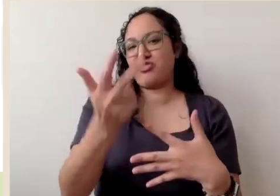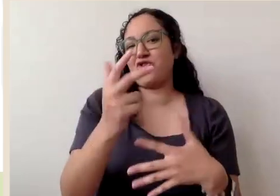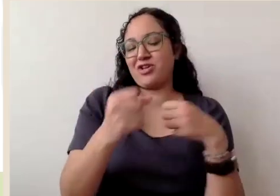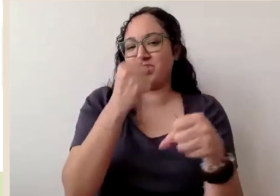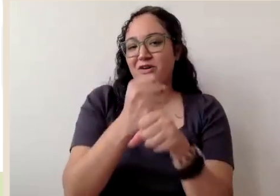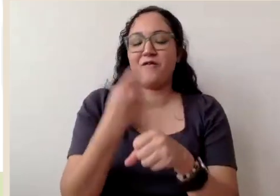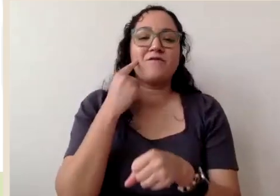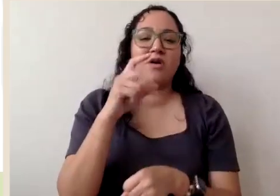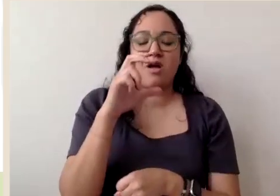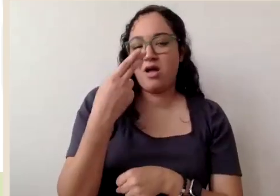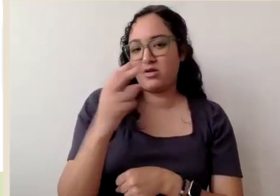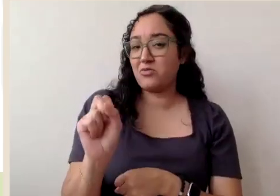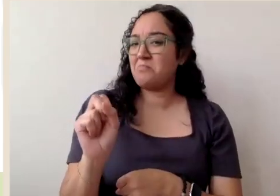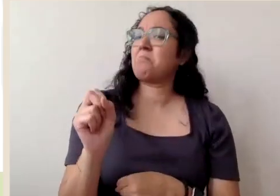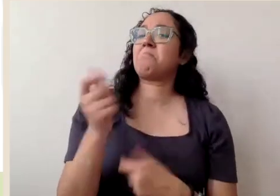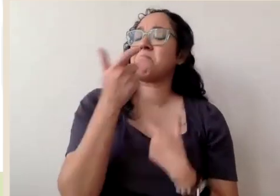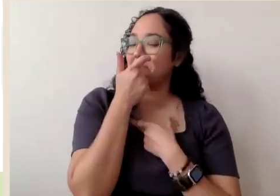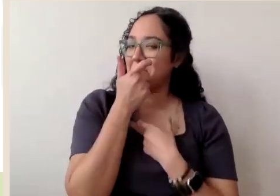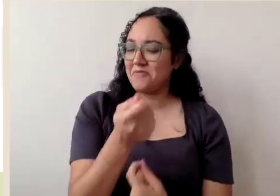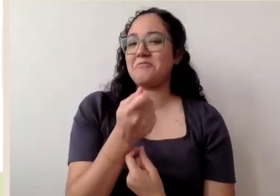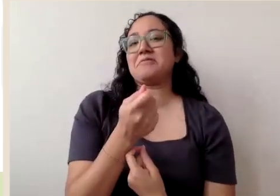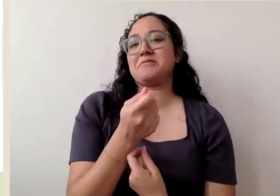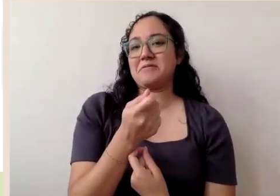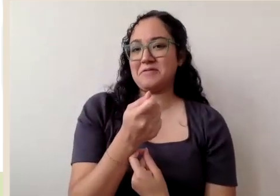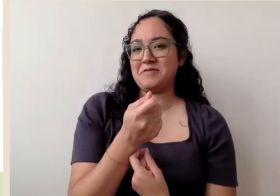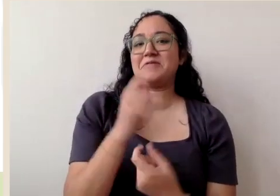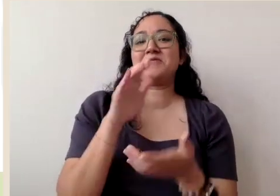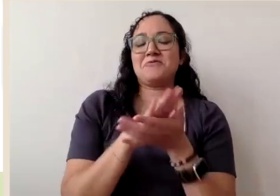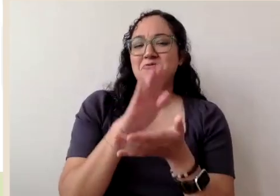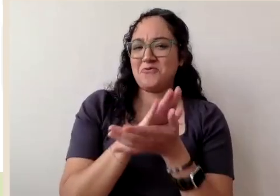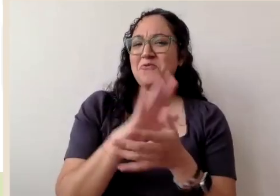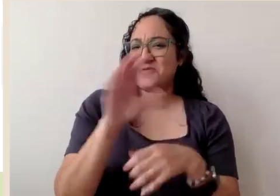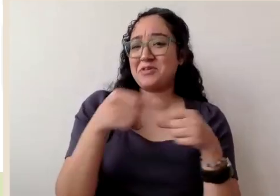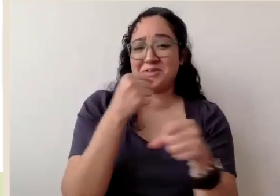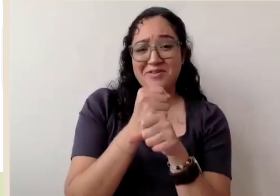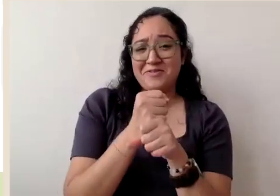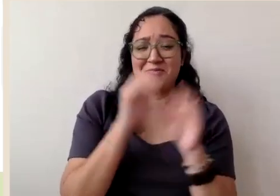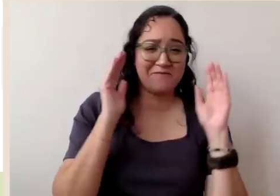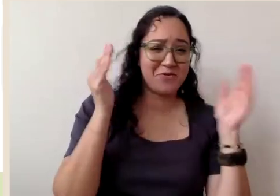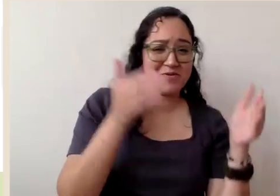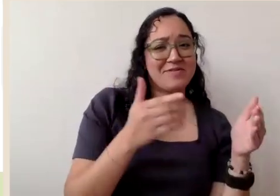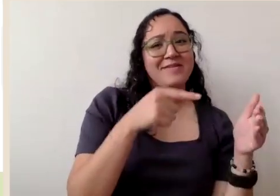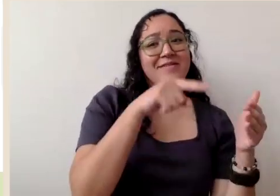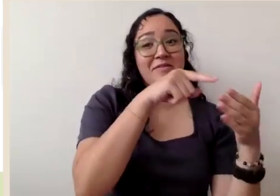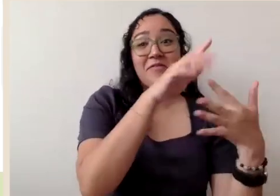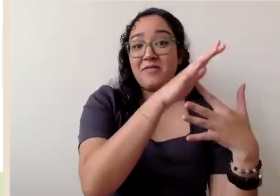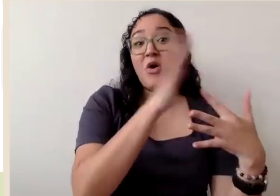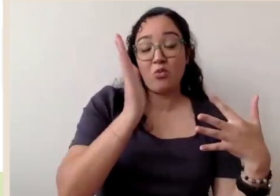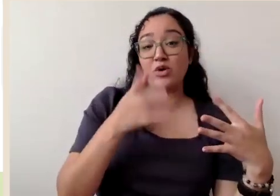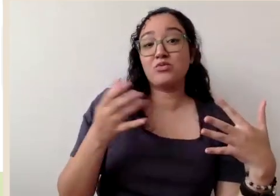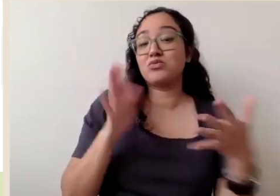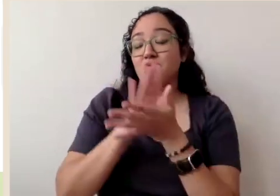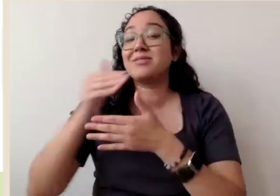of high school. This is an interesting school year to target because these students will be in school next